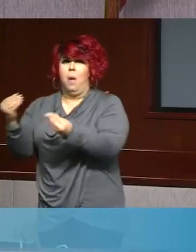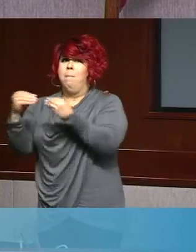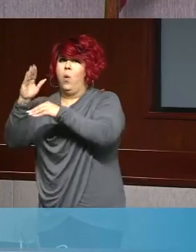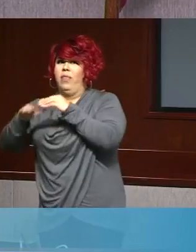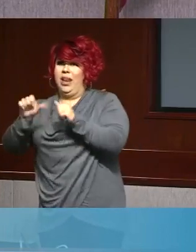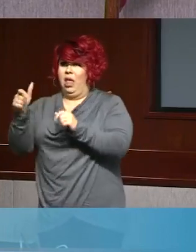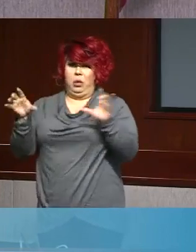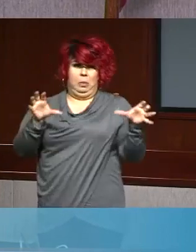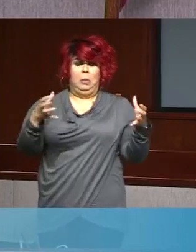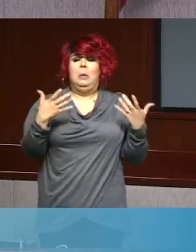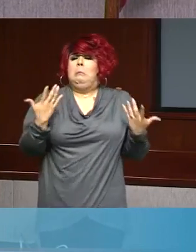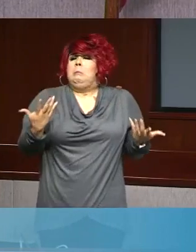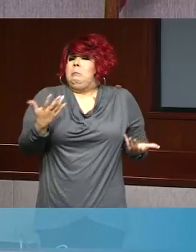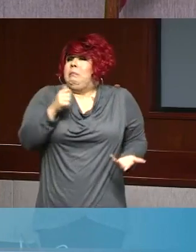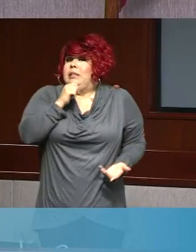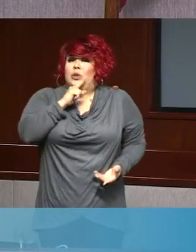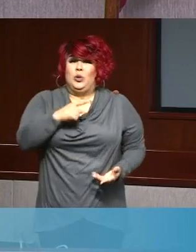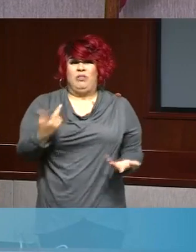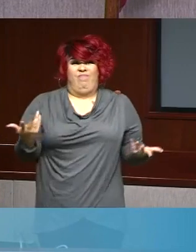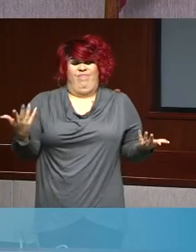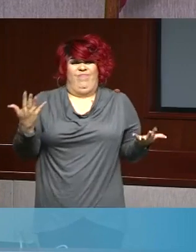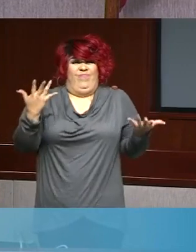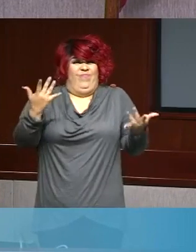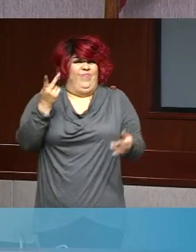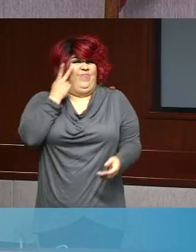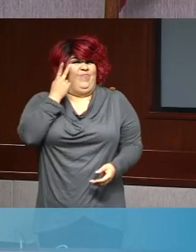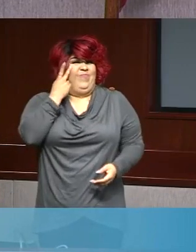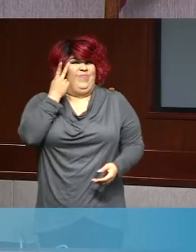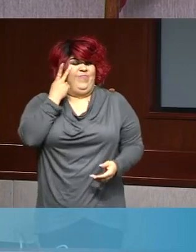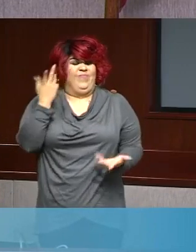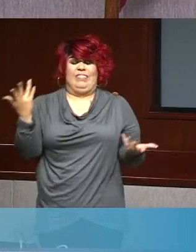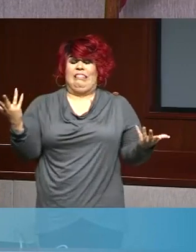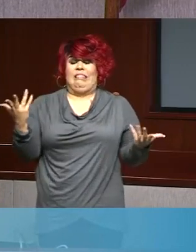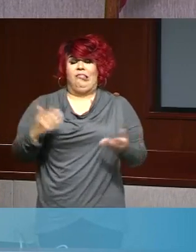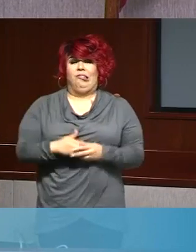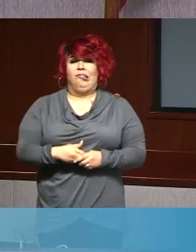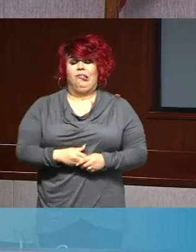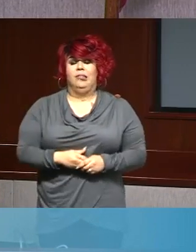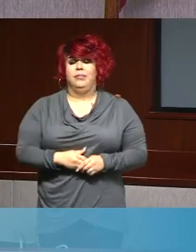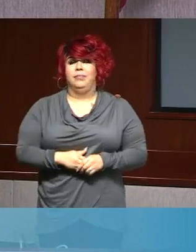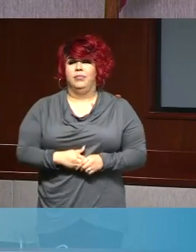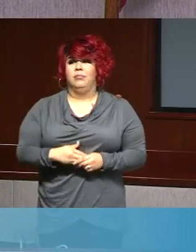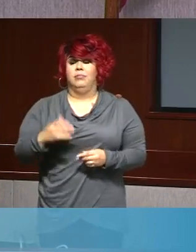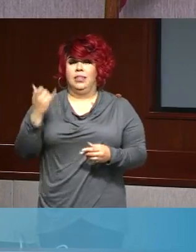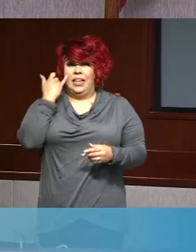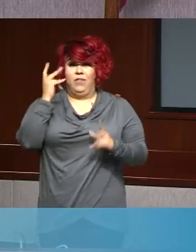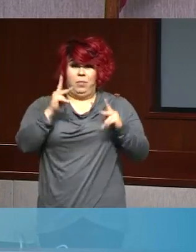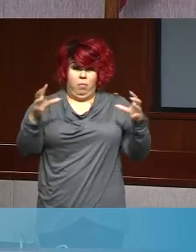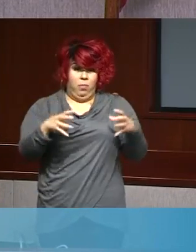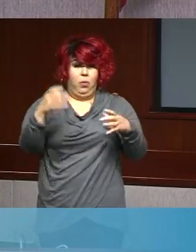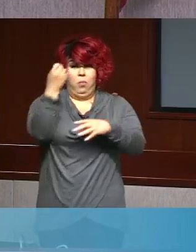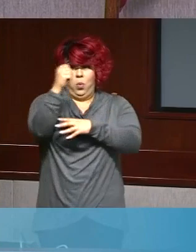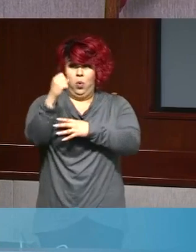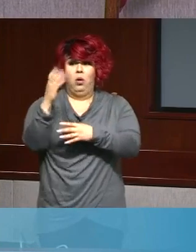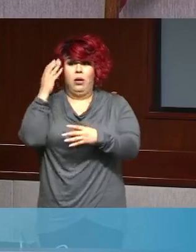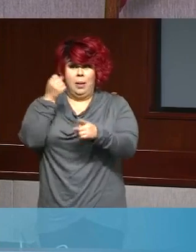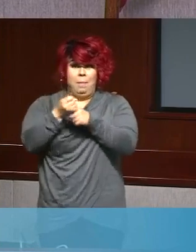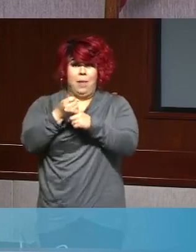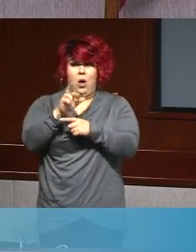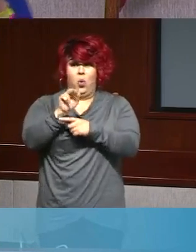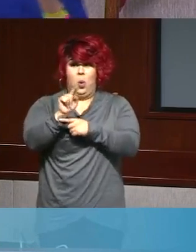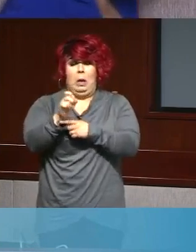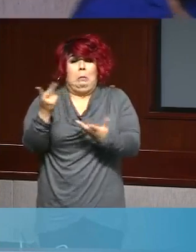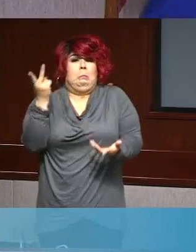populations, and we're just going to have to wait and see the true impact that those protests have had on our COVID rates.